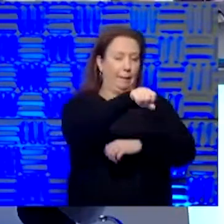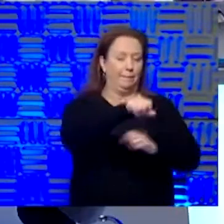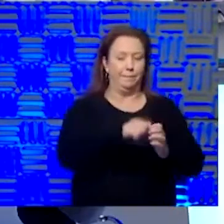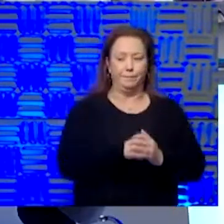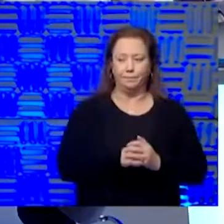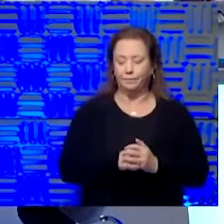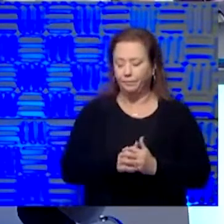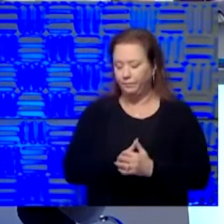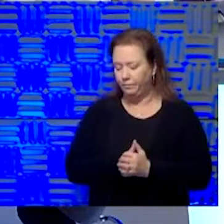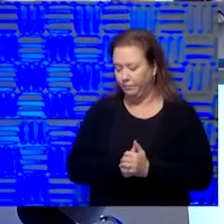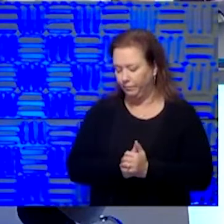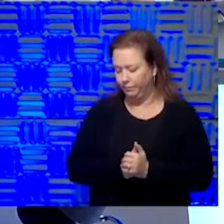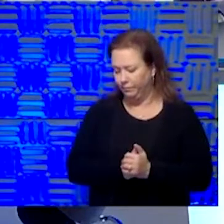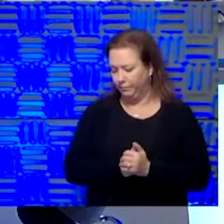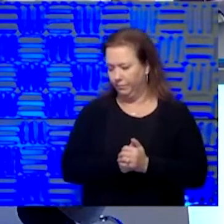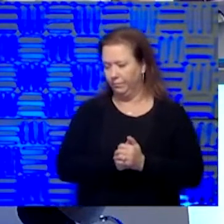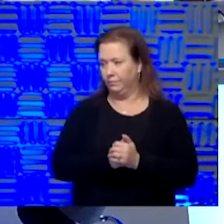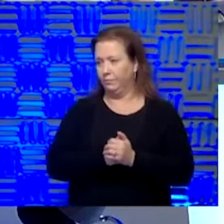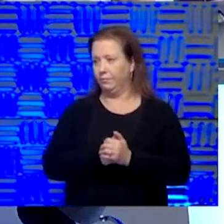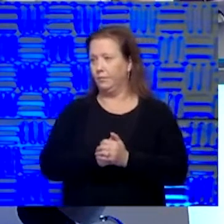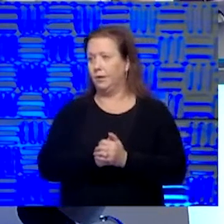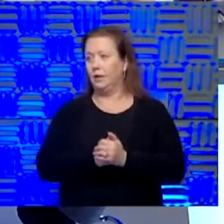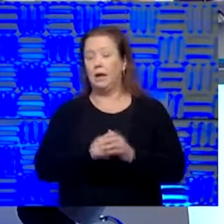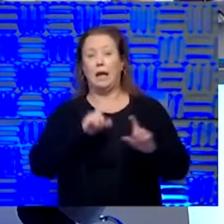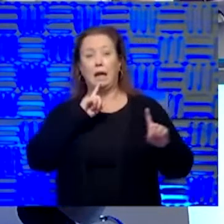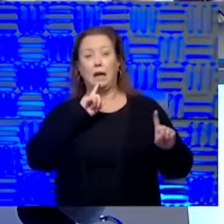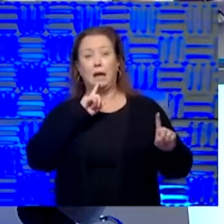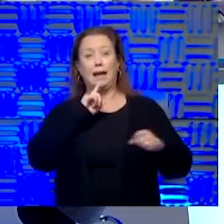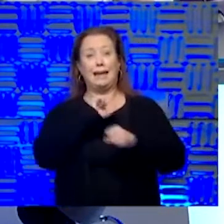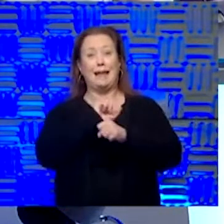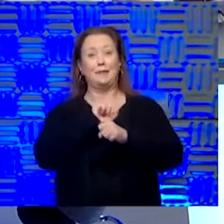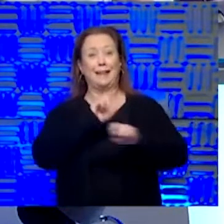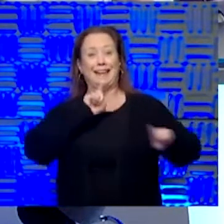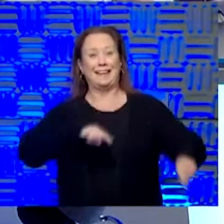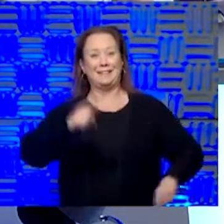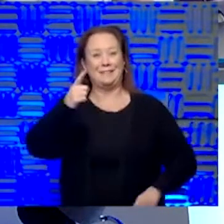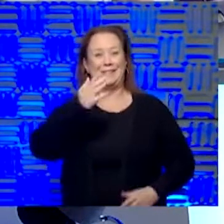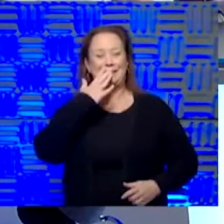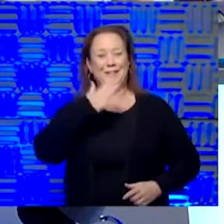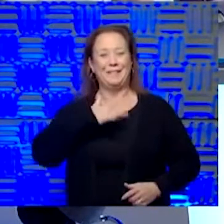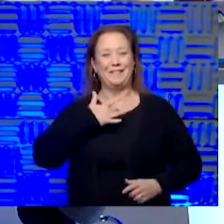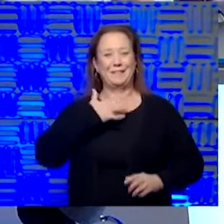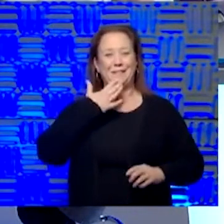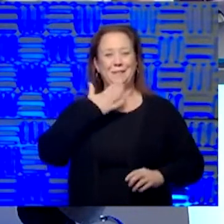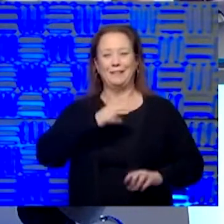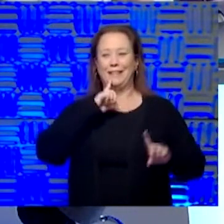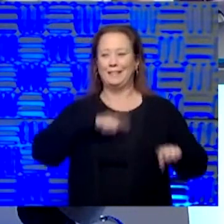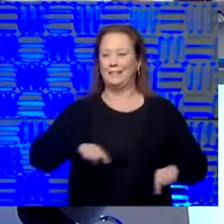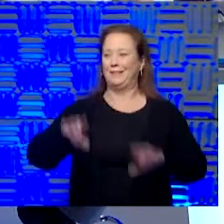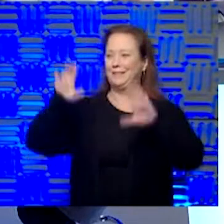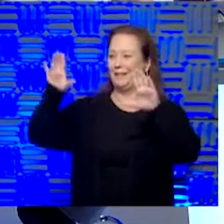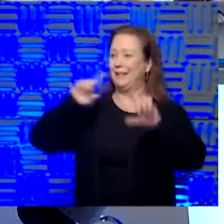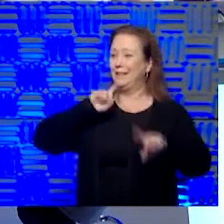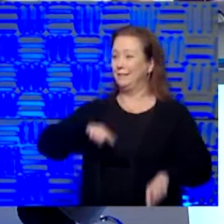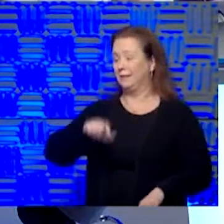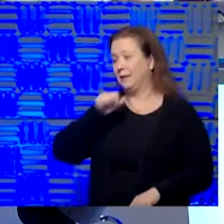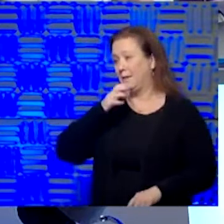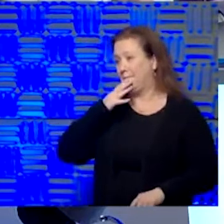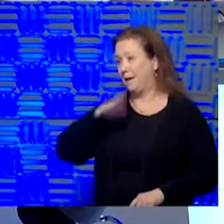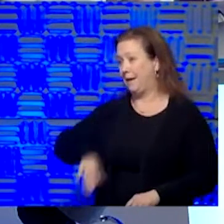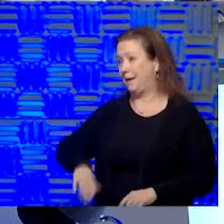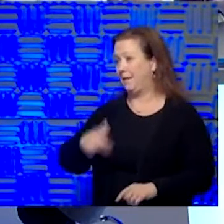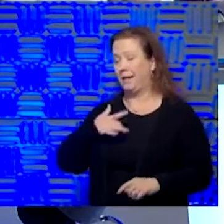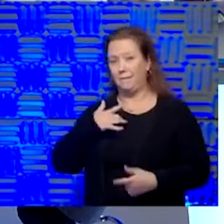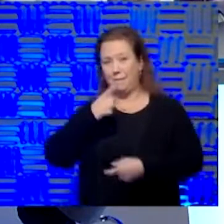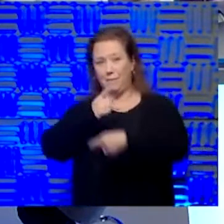Next question. Hey, I could actually answer one. That was good. Yeah. That was an awesome answer. It's not bad. I think I might even